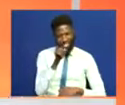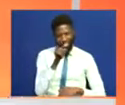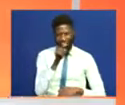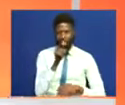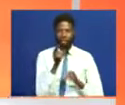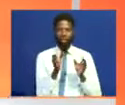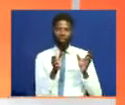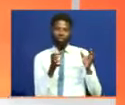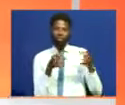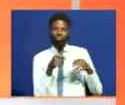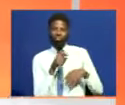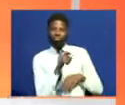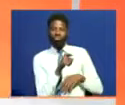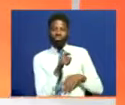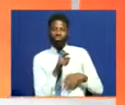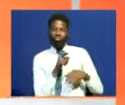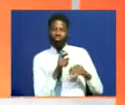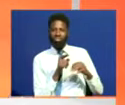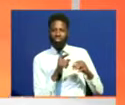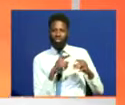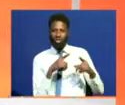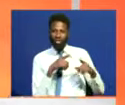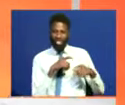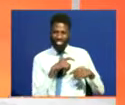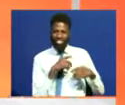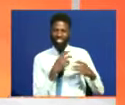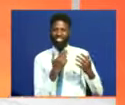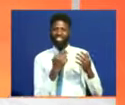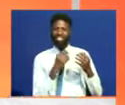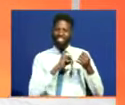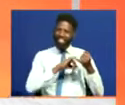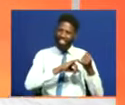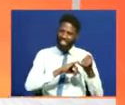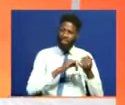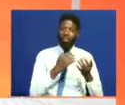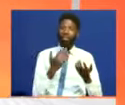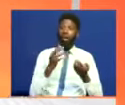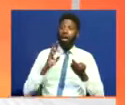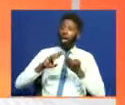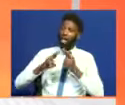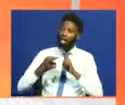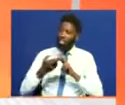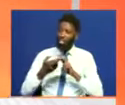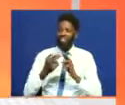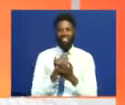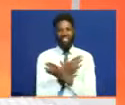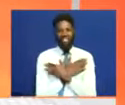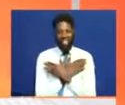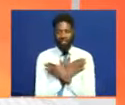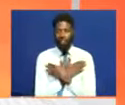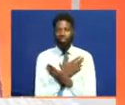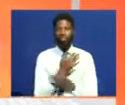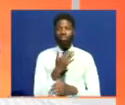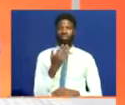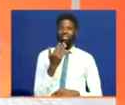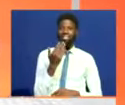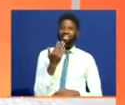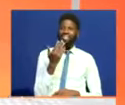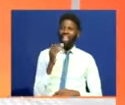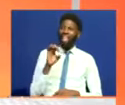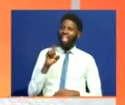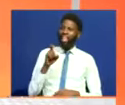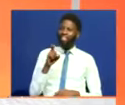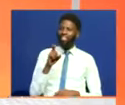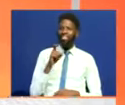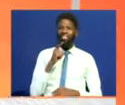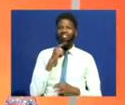that I've related for the longest. Of course, relatives, friends, these are people that you know each other. An ex-husband coming and, you know,